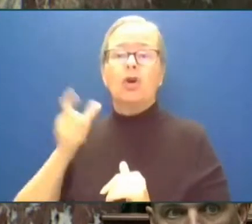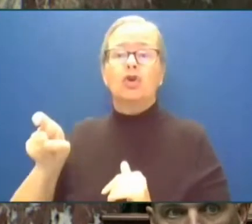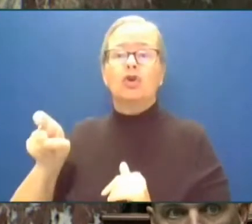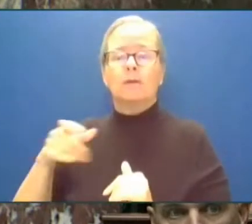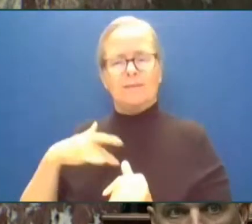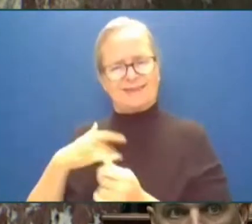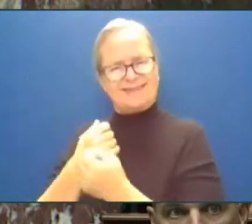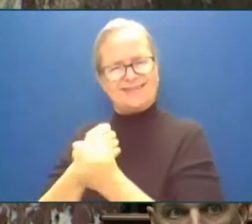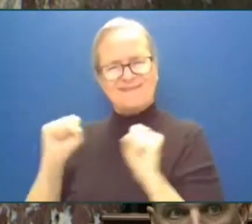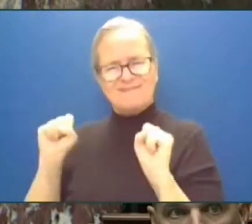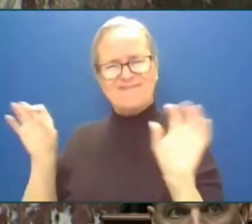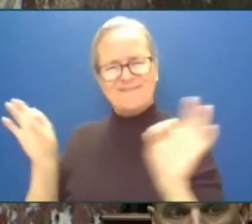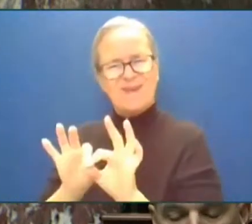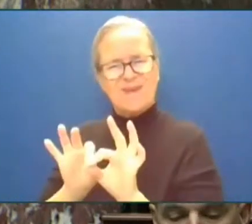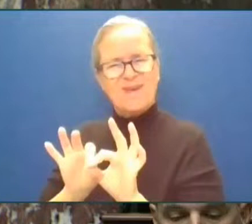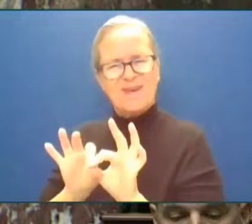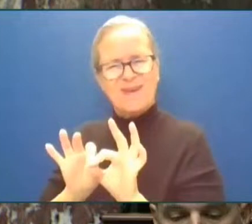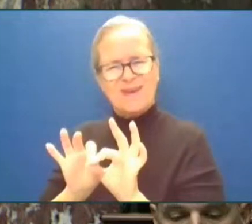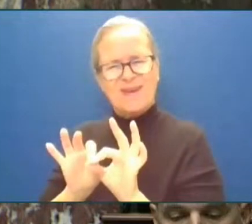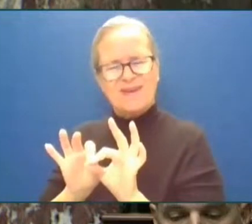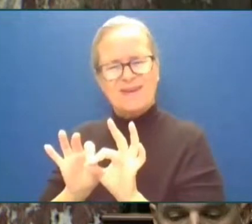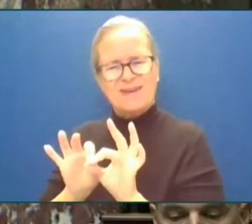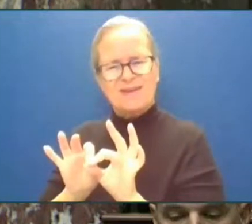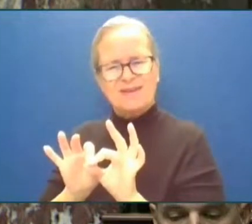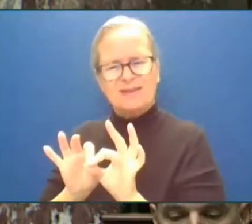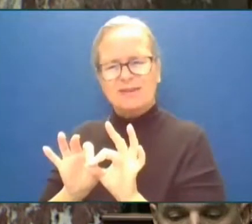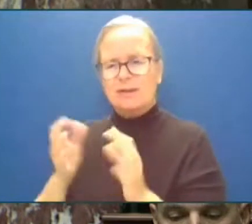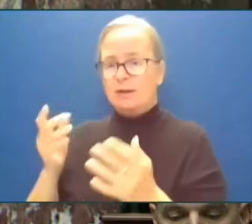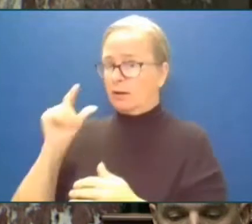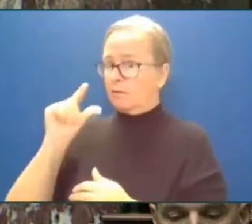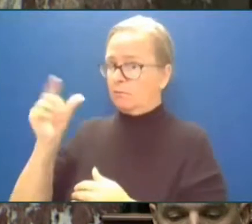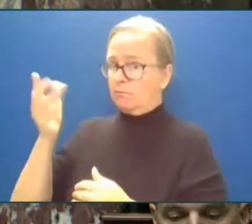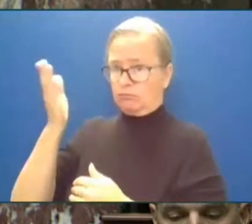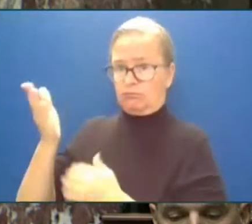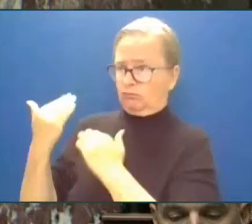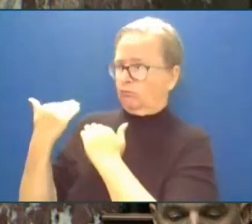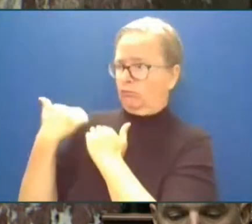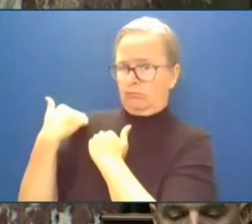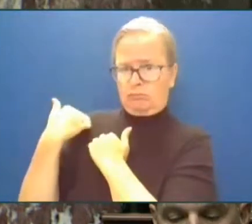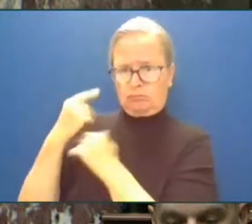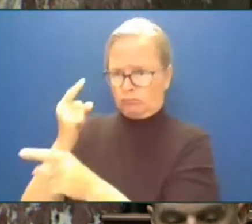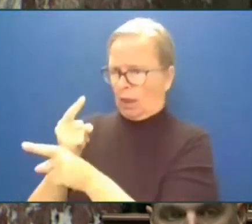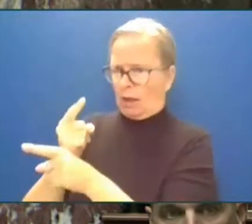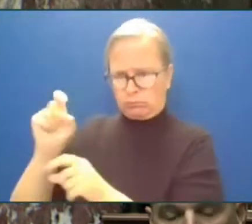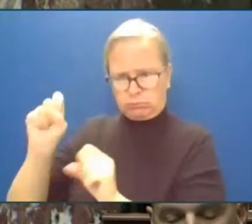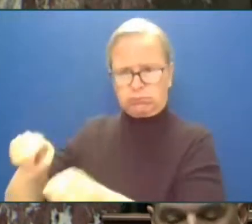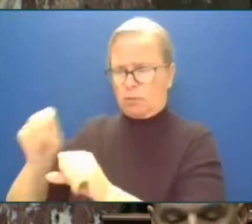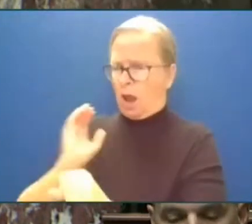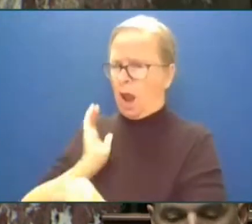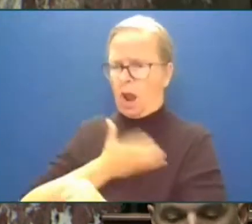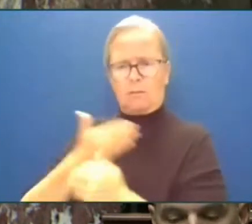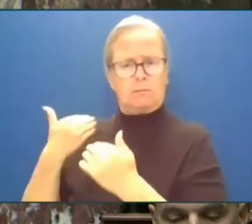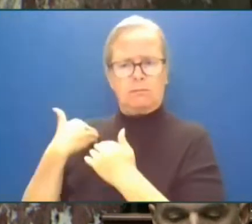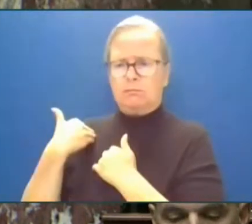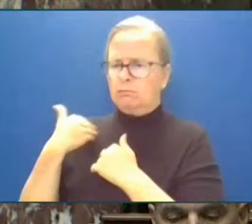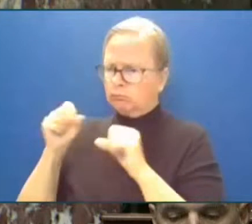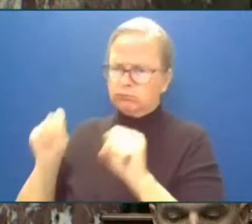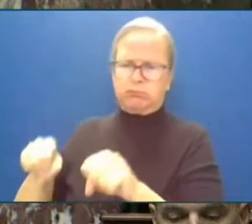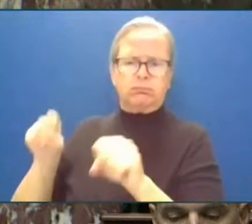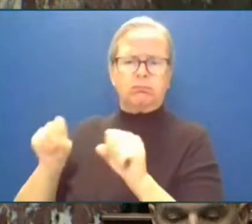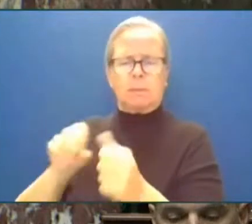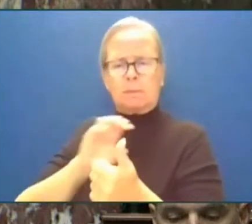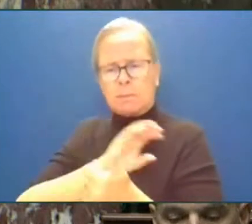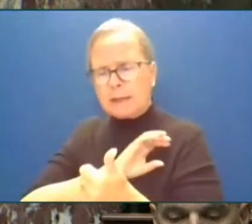on that point for sure. We accept that entirely. That is a responsibility of our police services, our Crown, our courts, all of